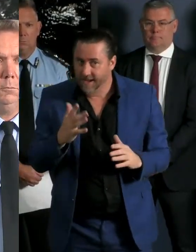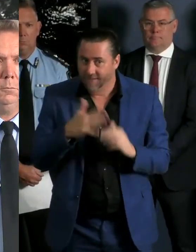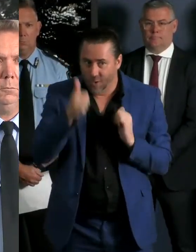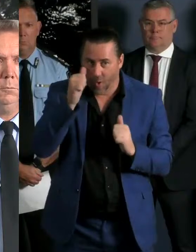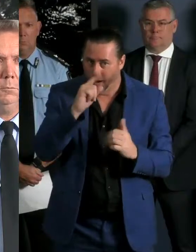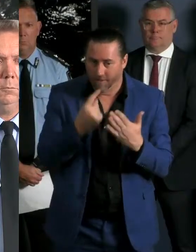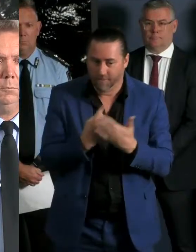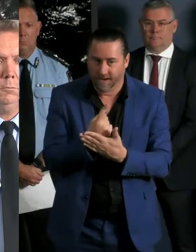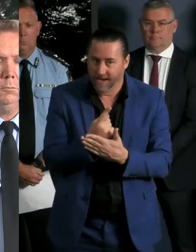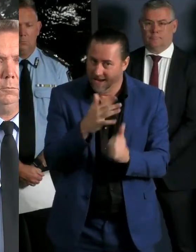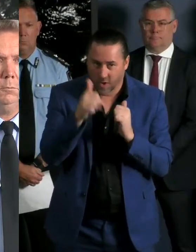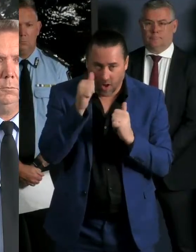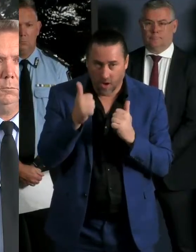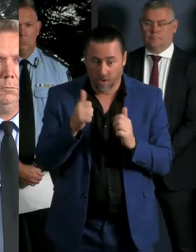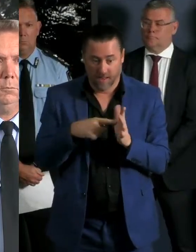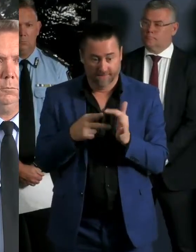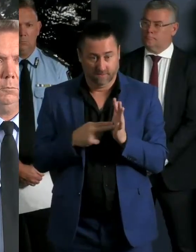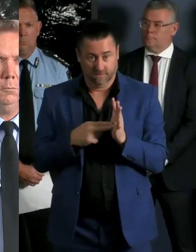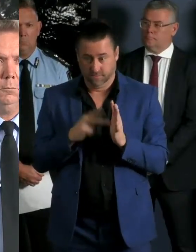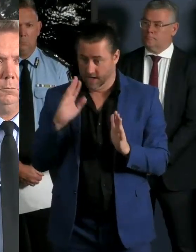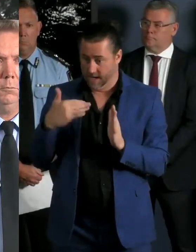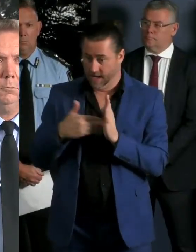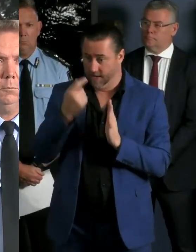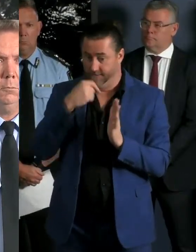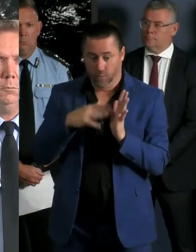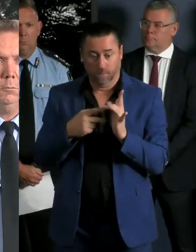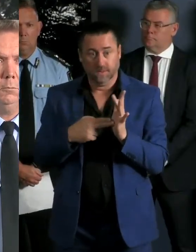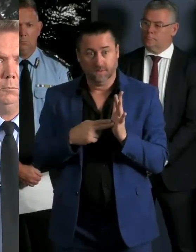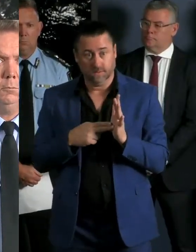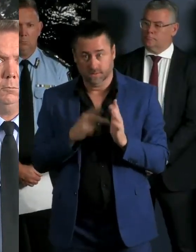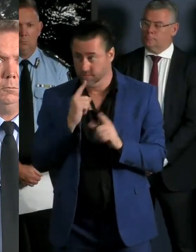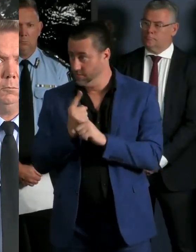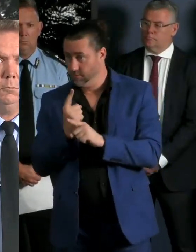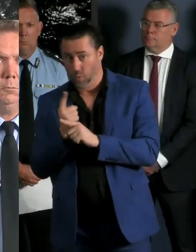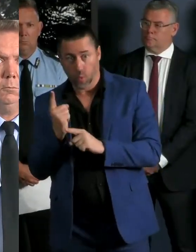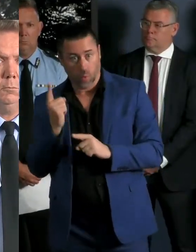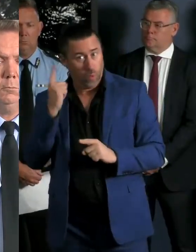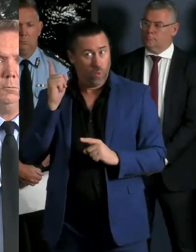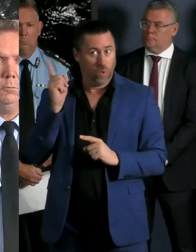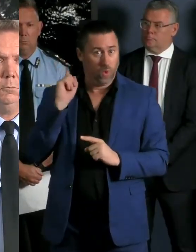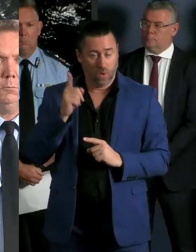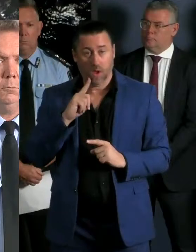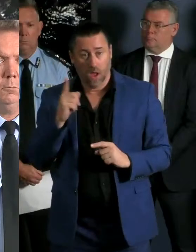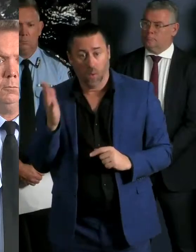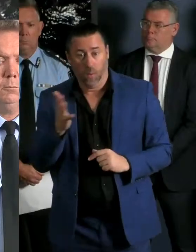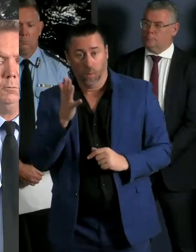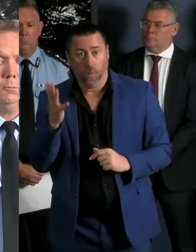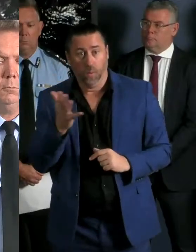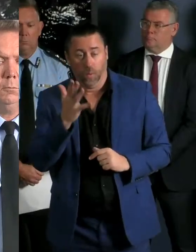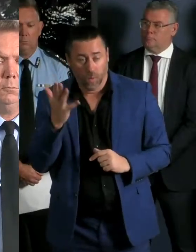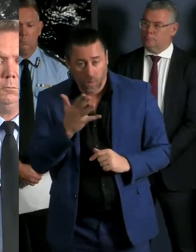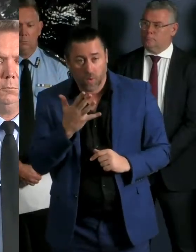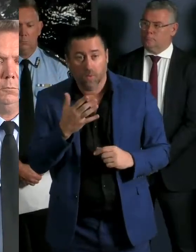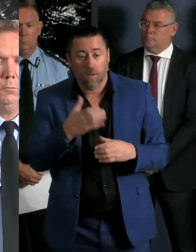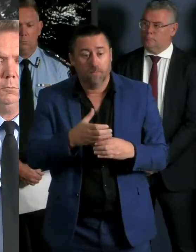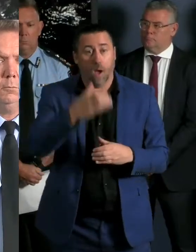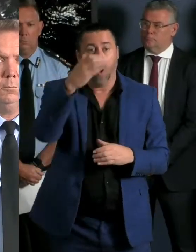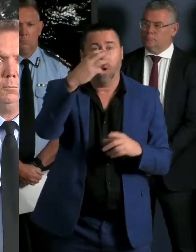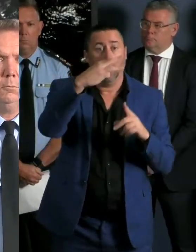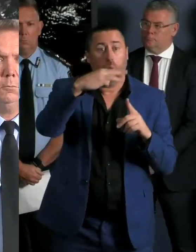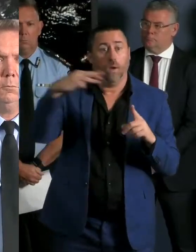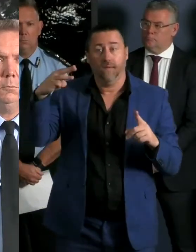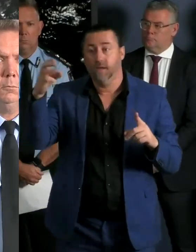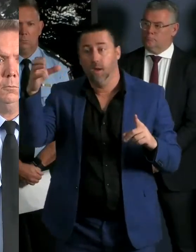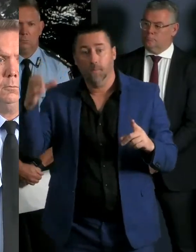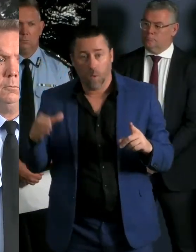in just the last few minutes, those strong winds are starting to have an impact on the power distribution network in